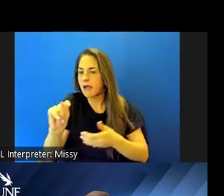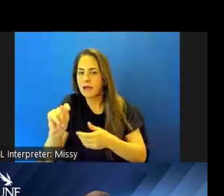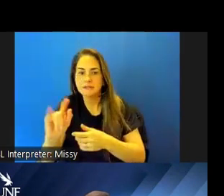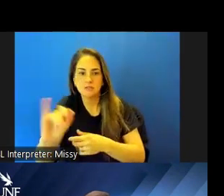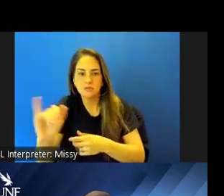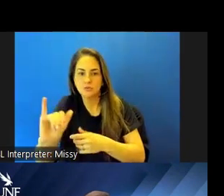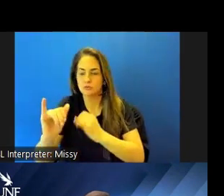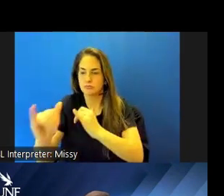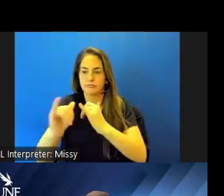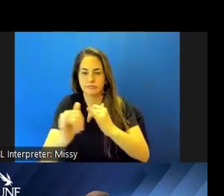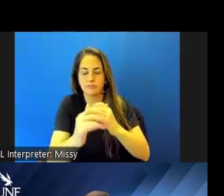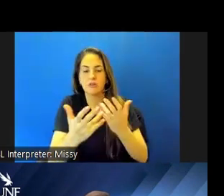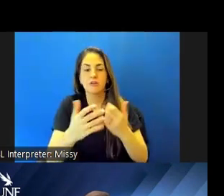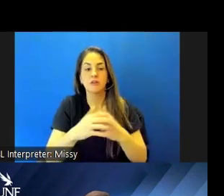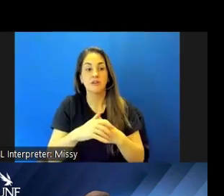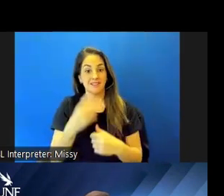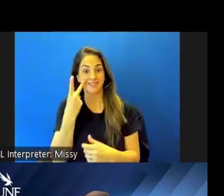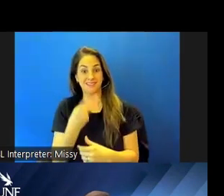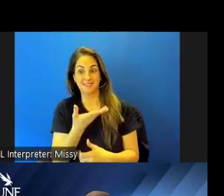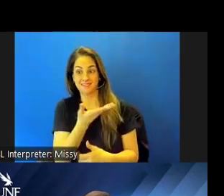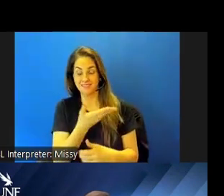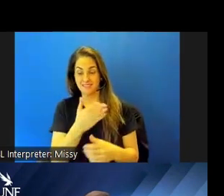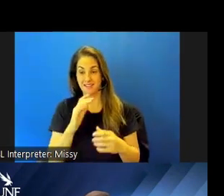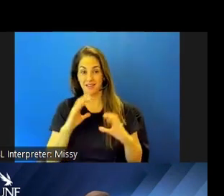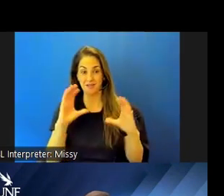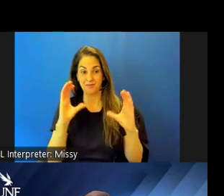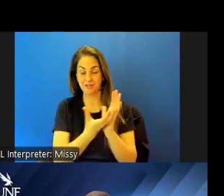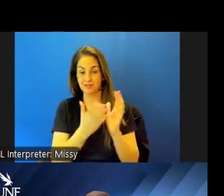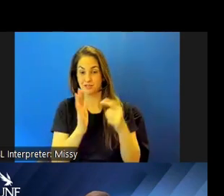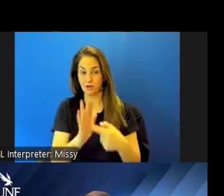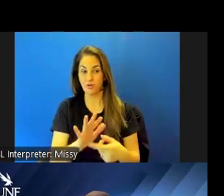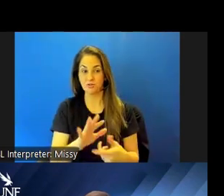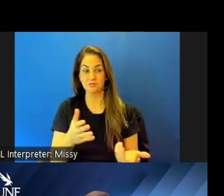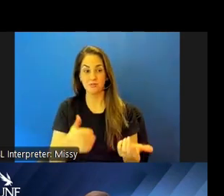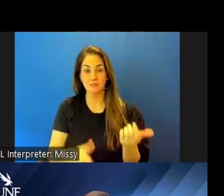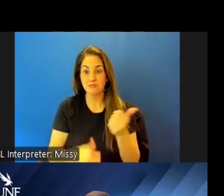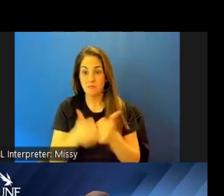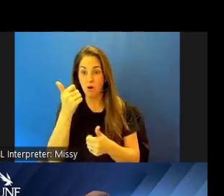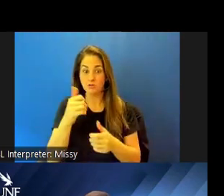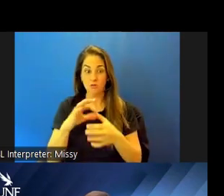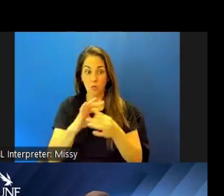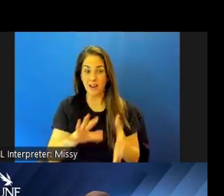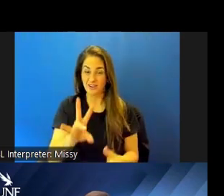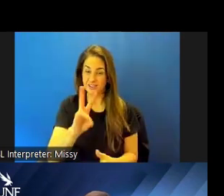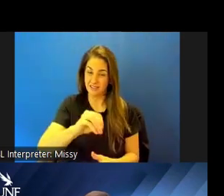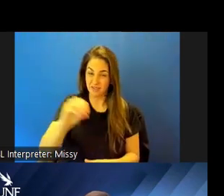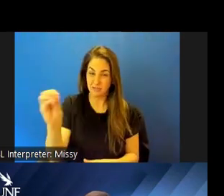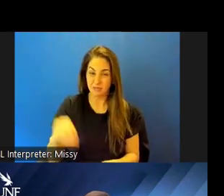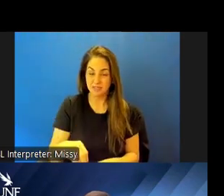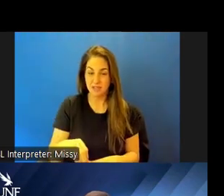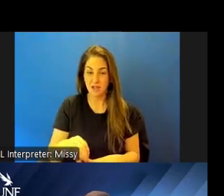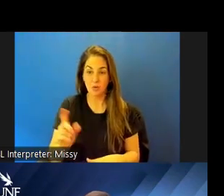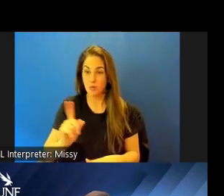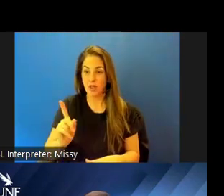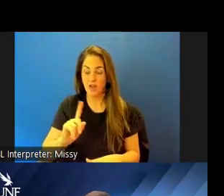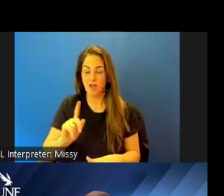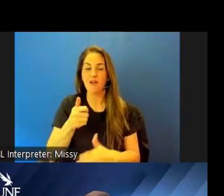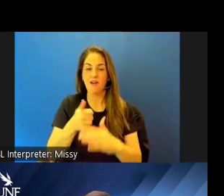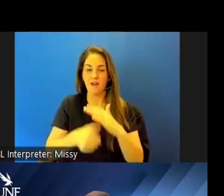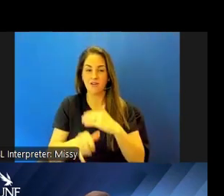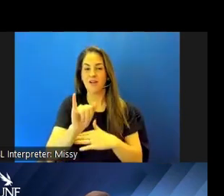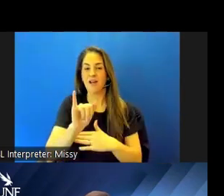division. You can see here that just about 70% of our coordinators at the colleges are within